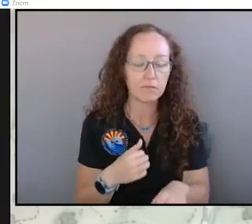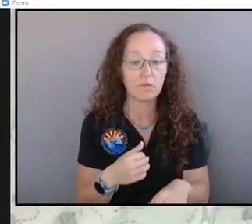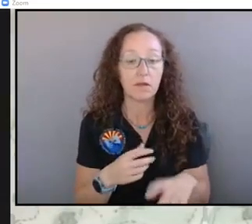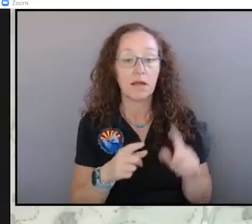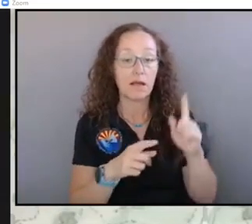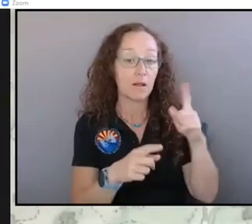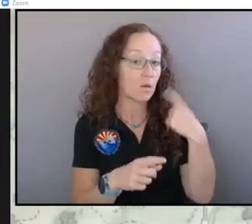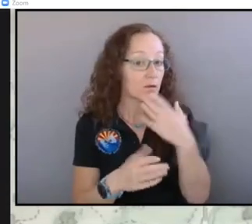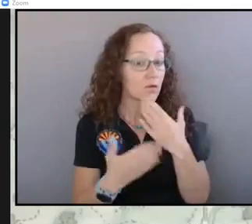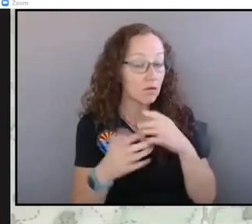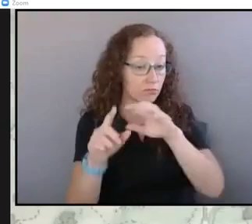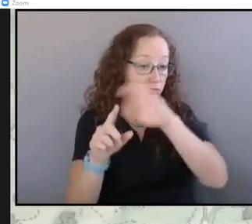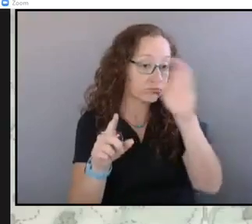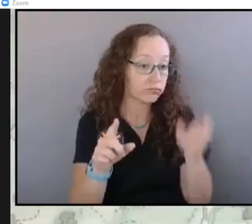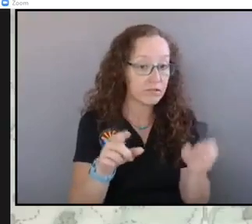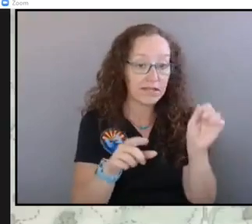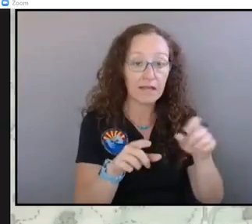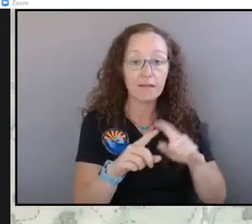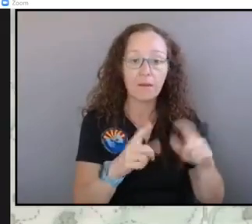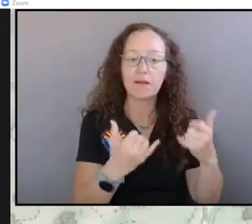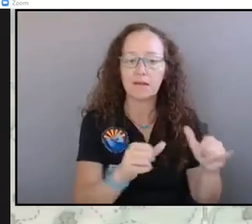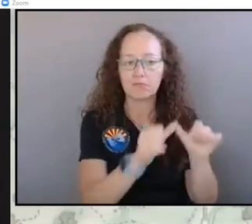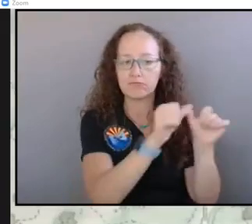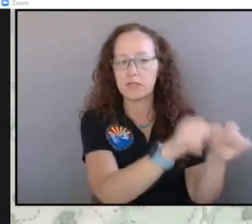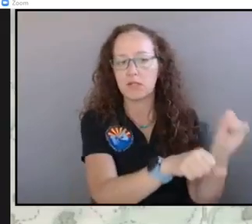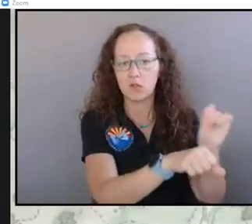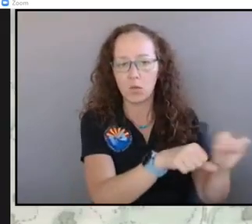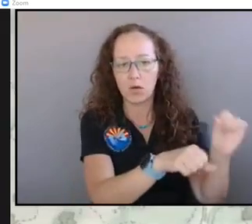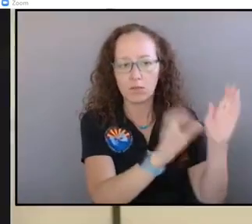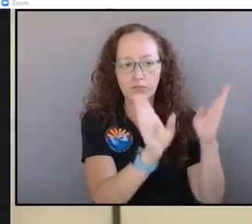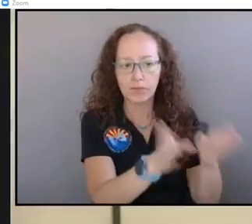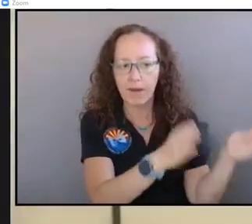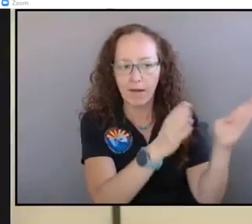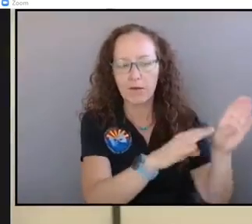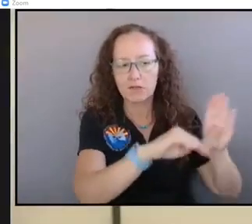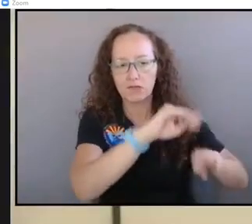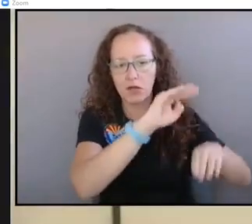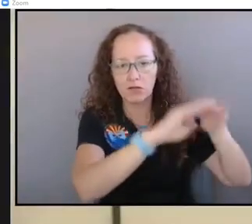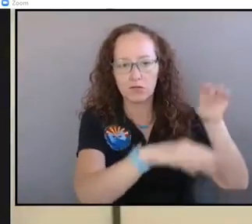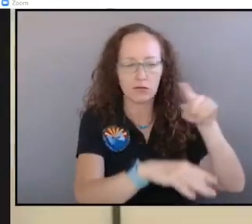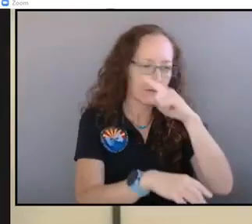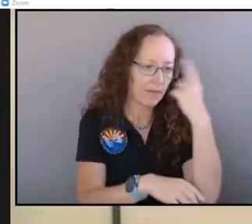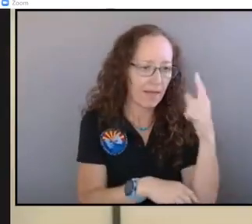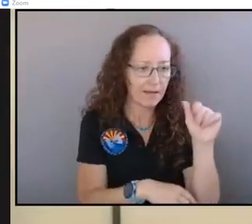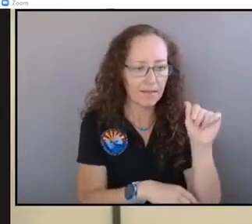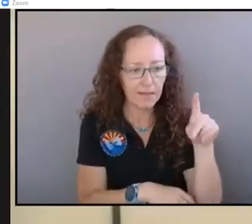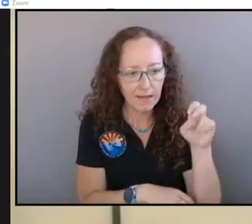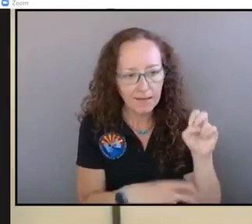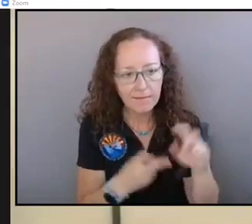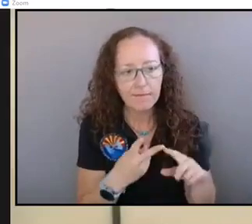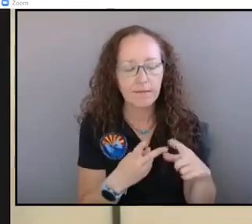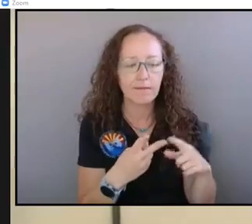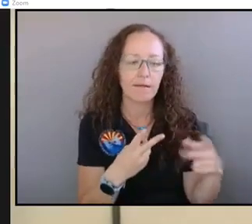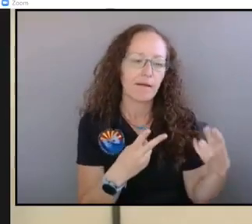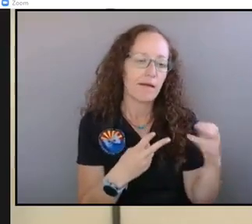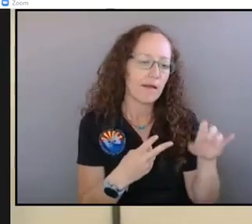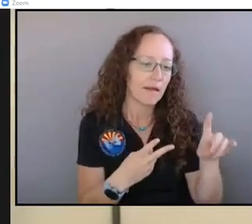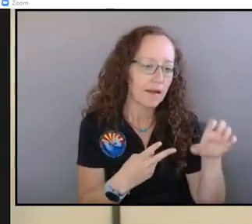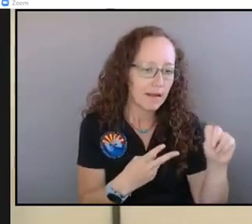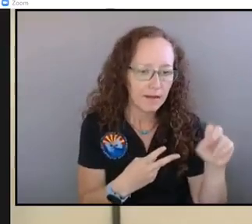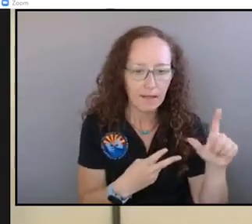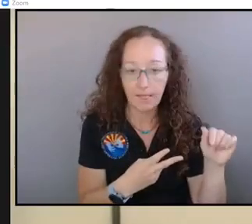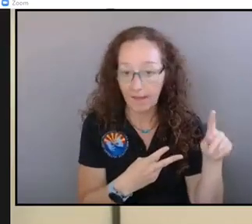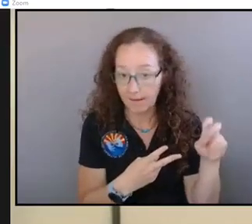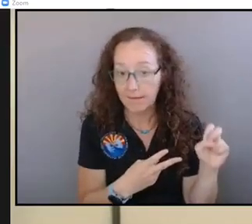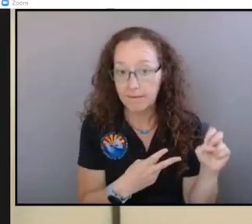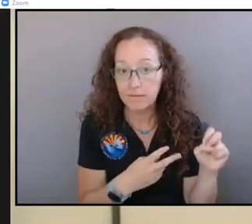structures out here in Black Lake and Hidden Lake. We're continuing to prep around structures up